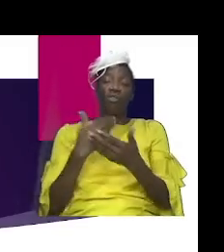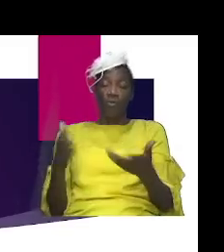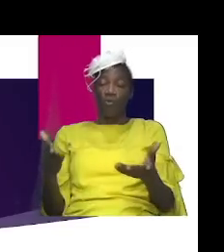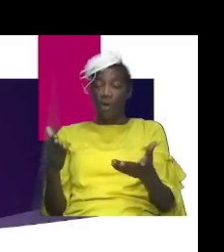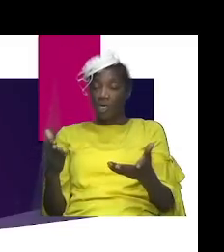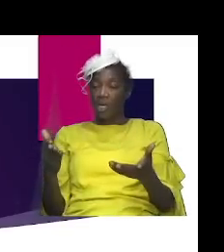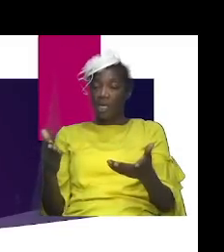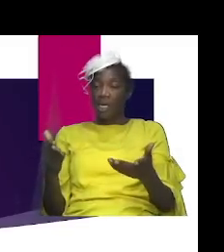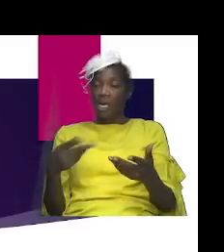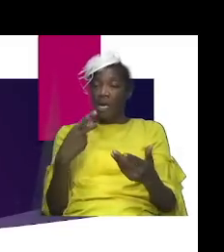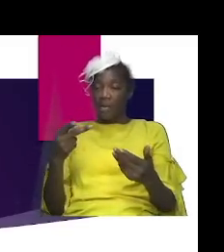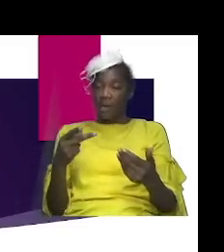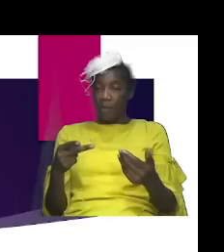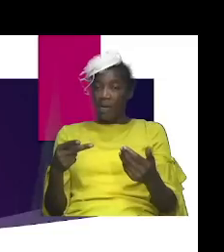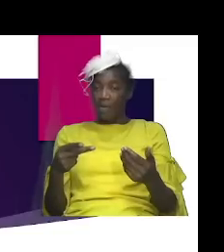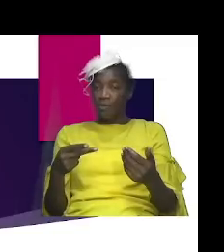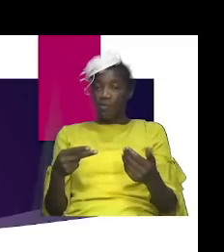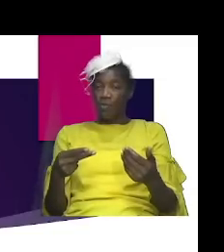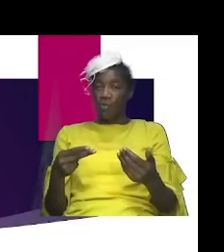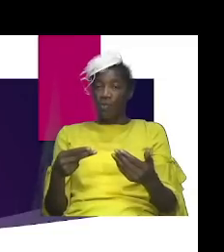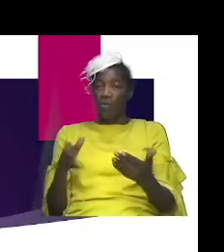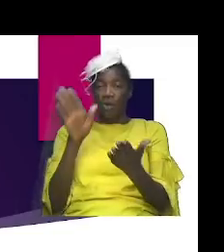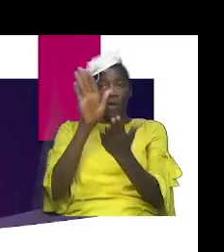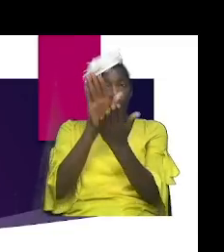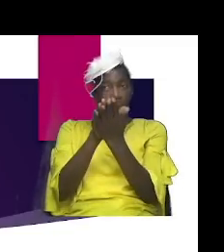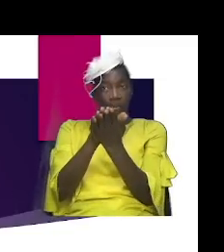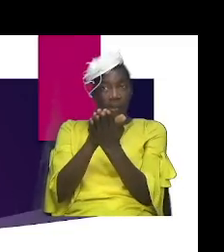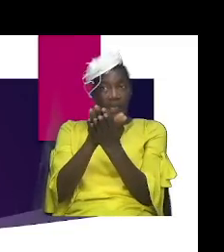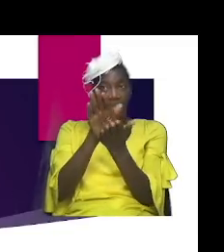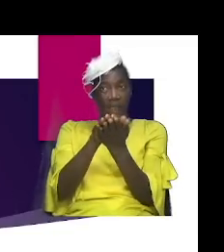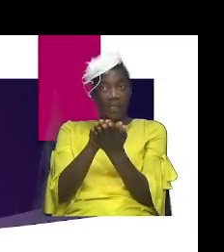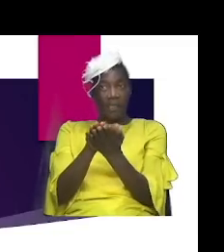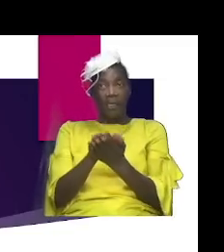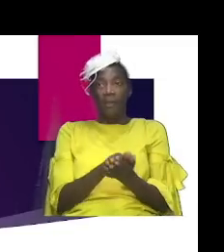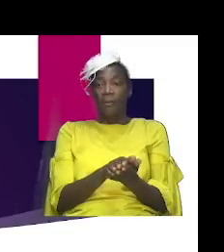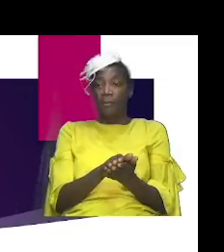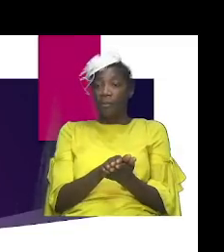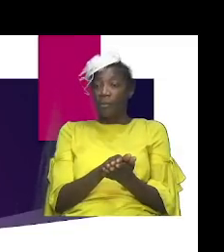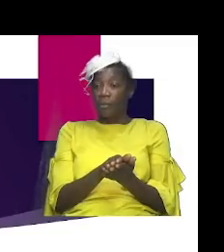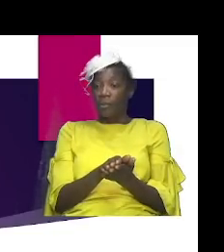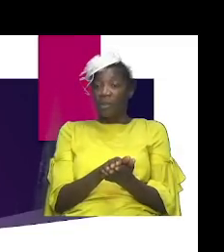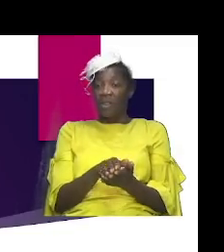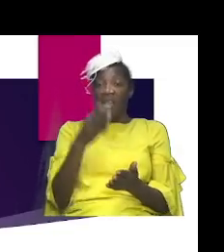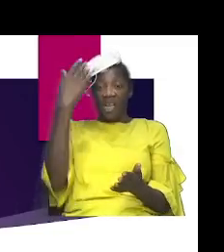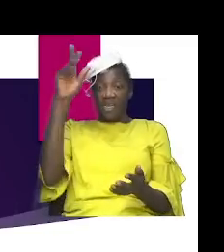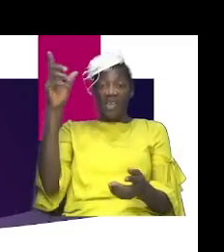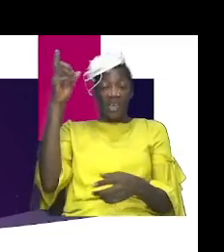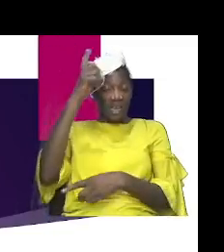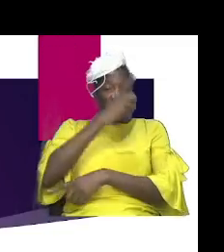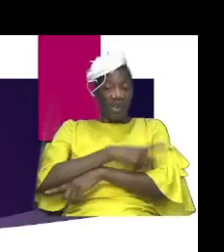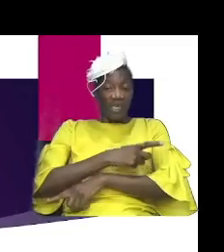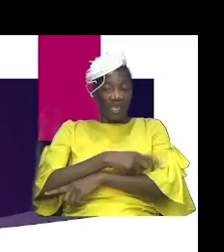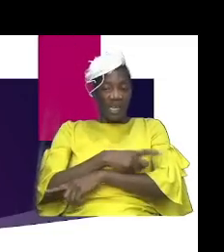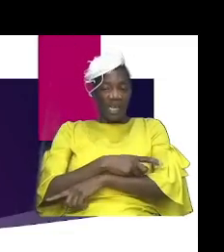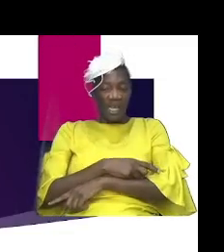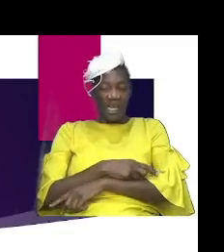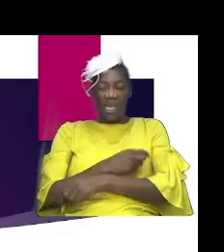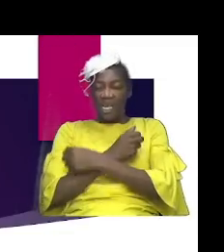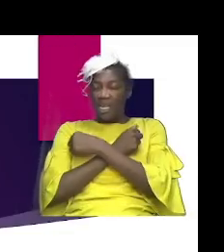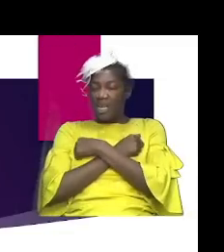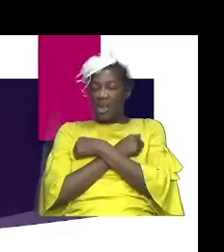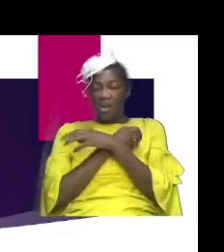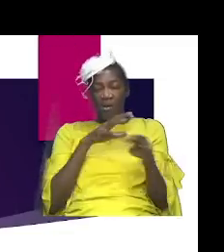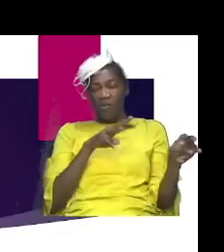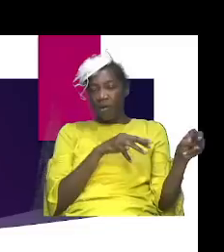buy two patties and cocoa bread, and we see this person at the door. Never a day our bowels of compassion have ever been